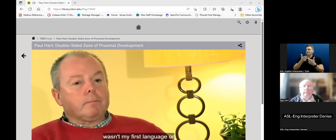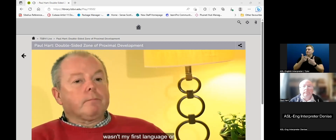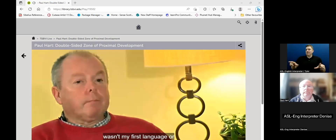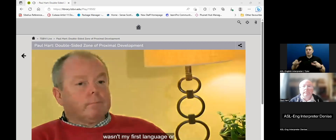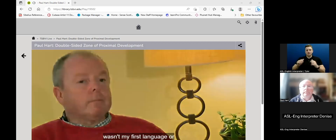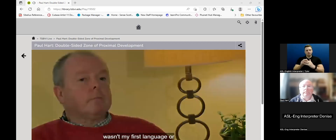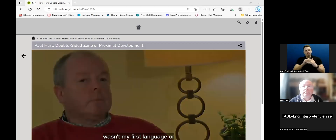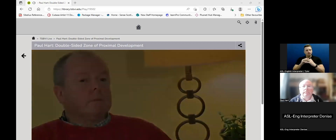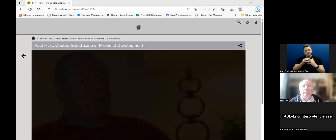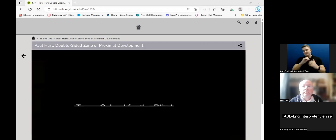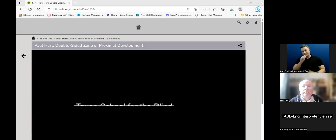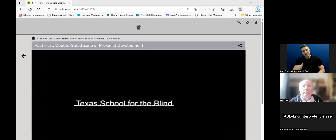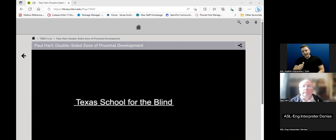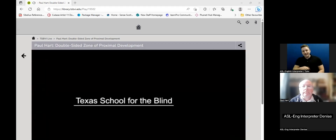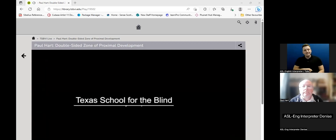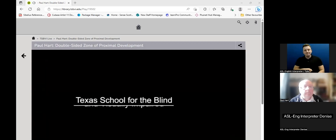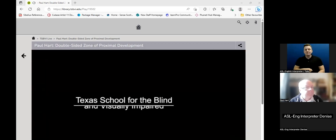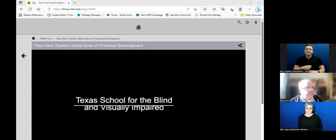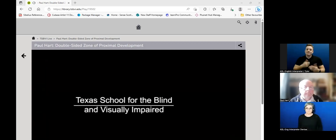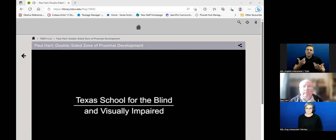me.